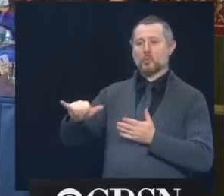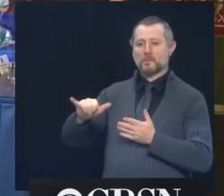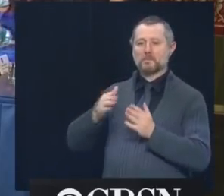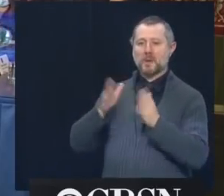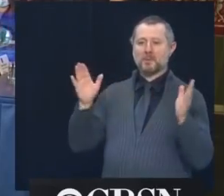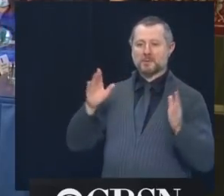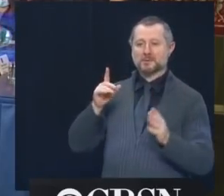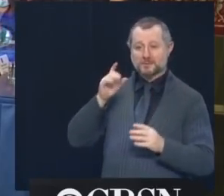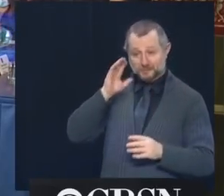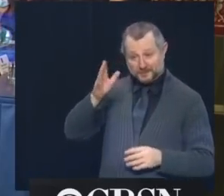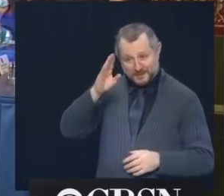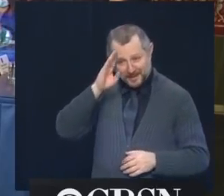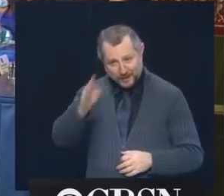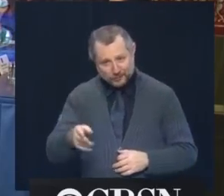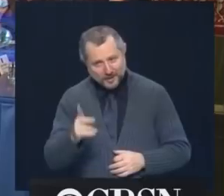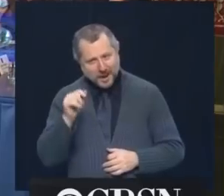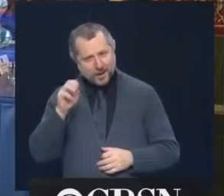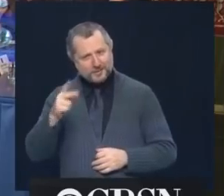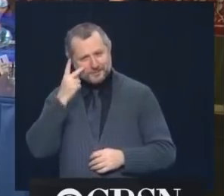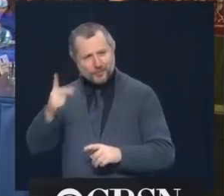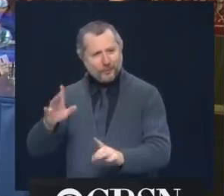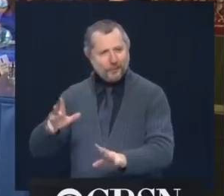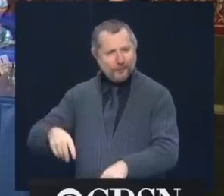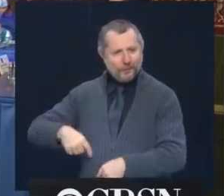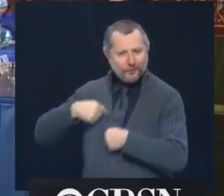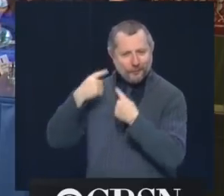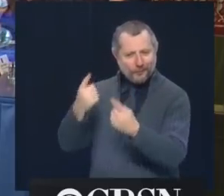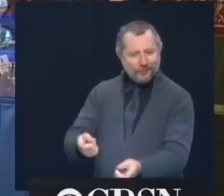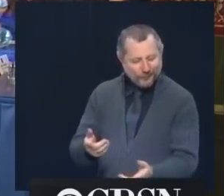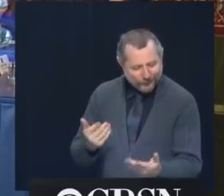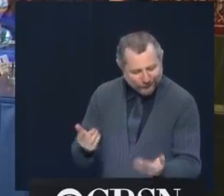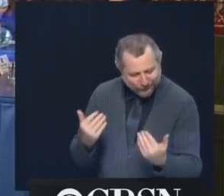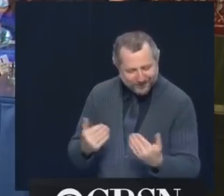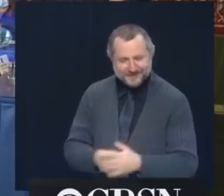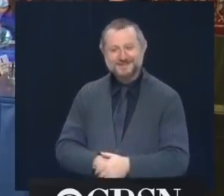Hello, Karen. Long time no see.